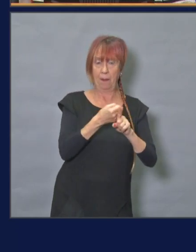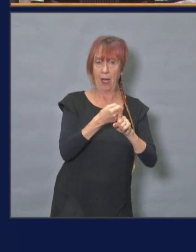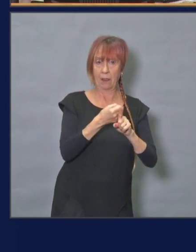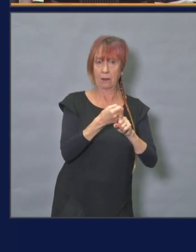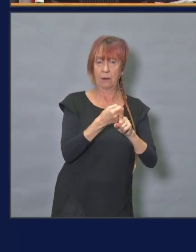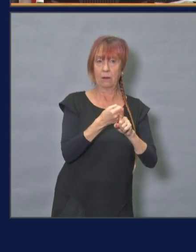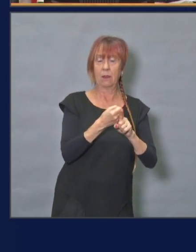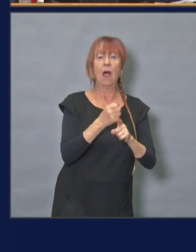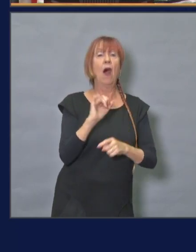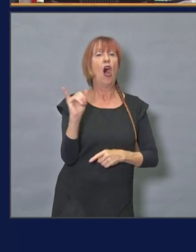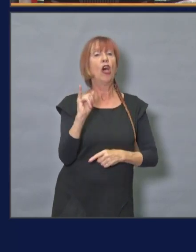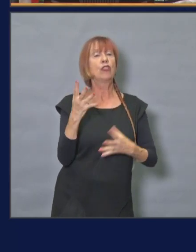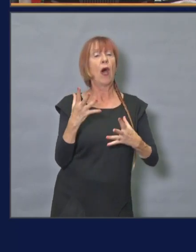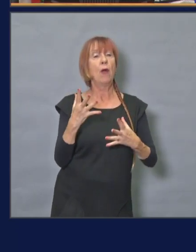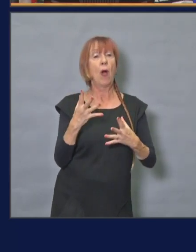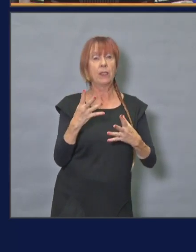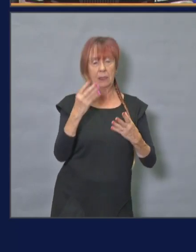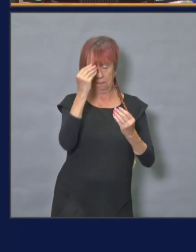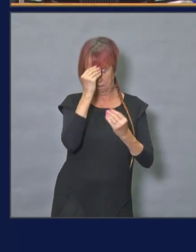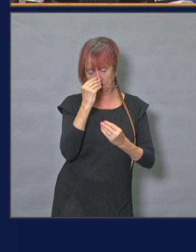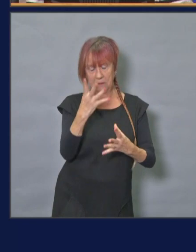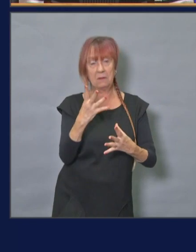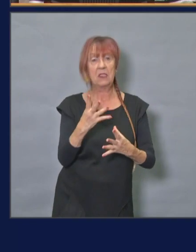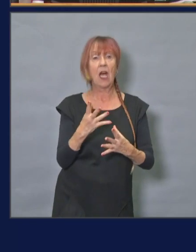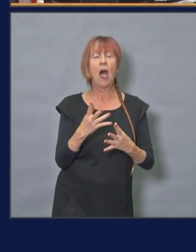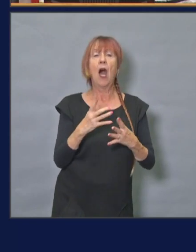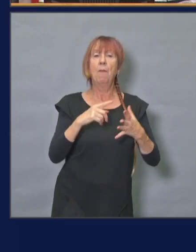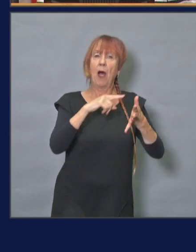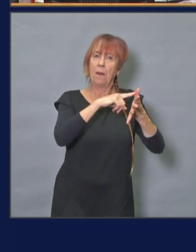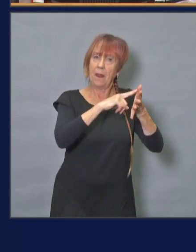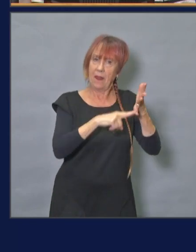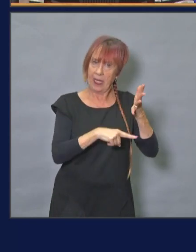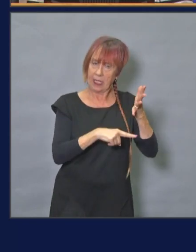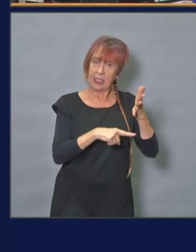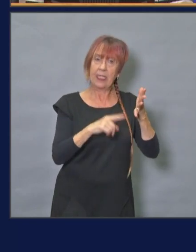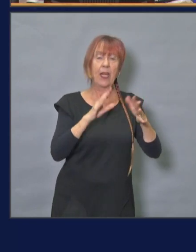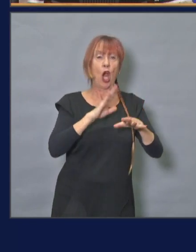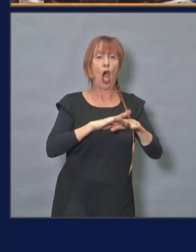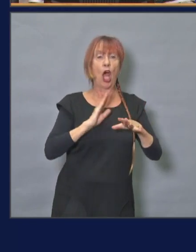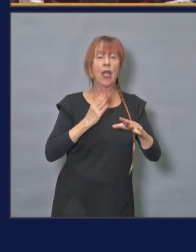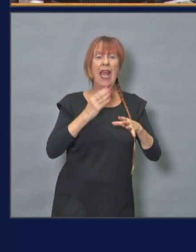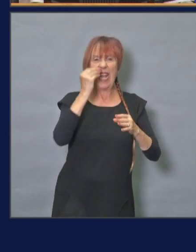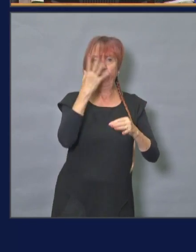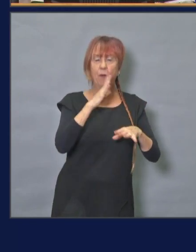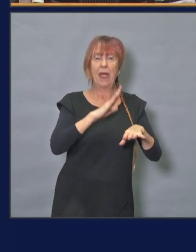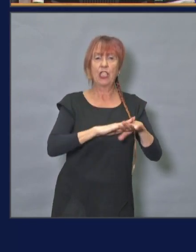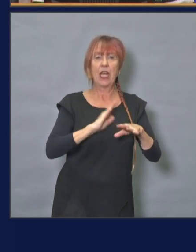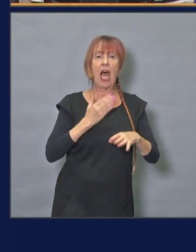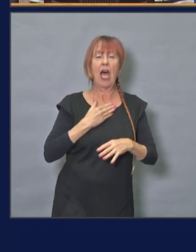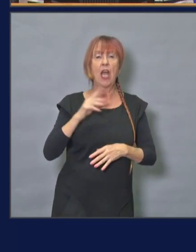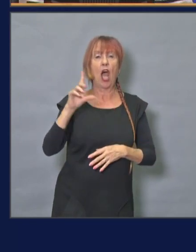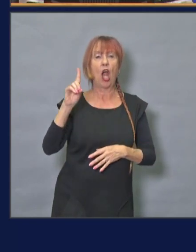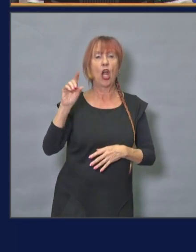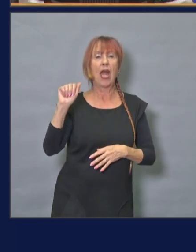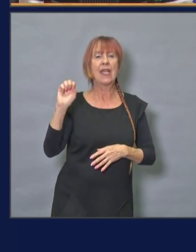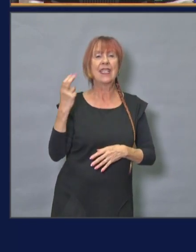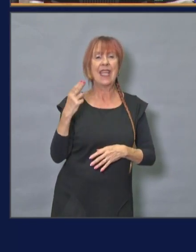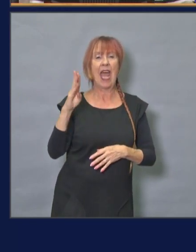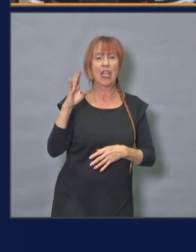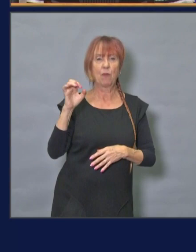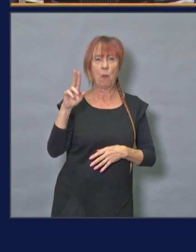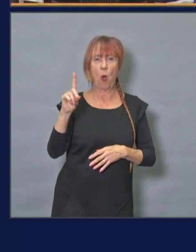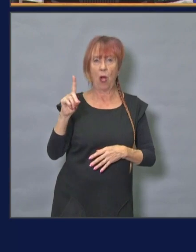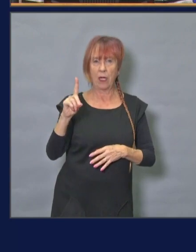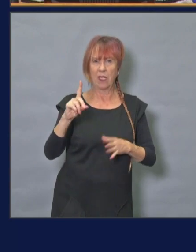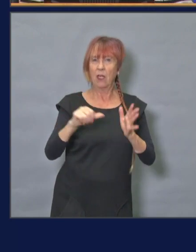to update you today on the indicators that are on our recovery dashboard. And I do encourage you to look at this dashboard